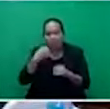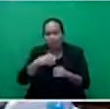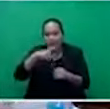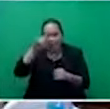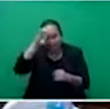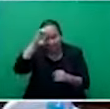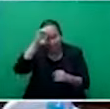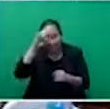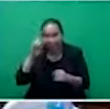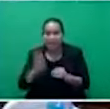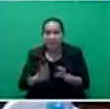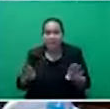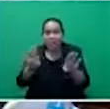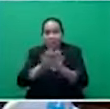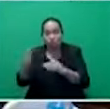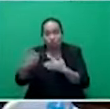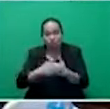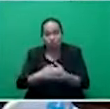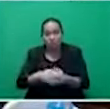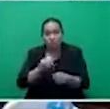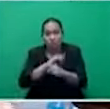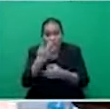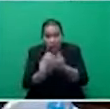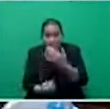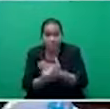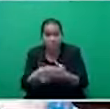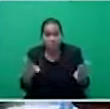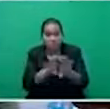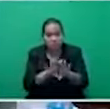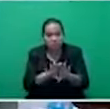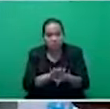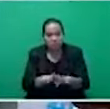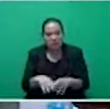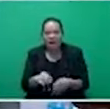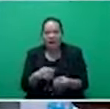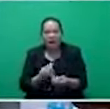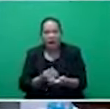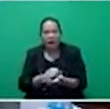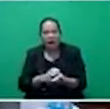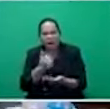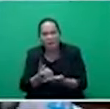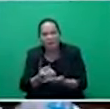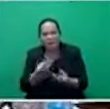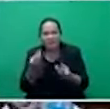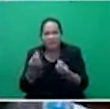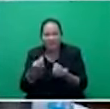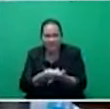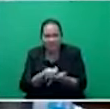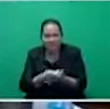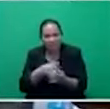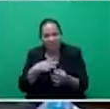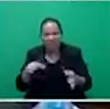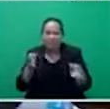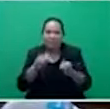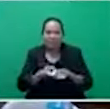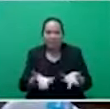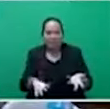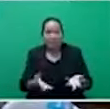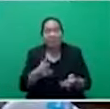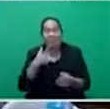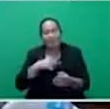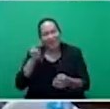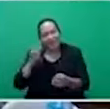even though the pandemic came and the borders were closed, our figures would have meant nothing. So we had to revise it. In the